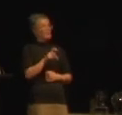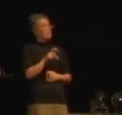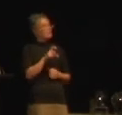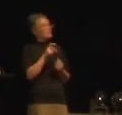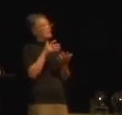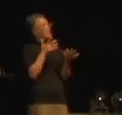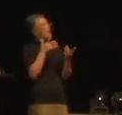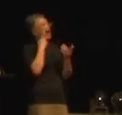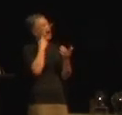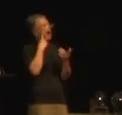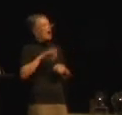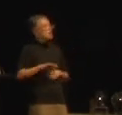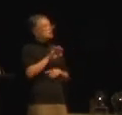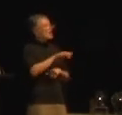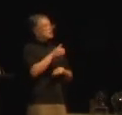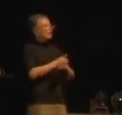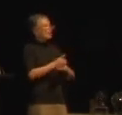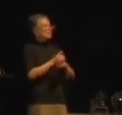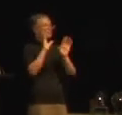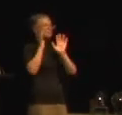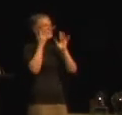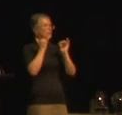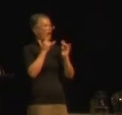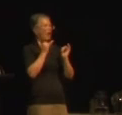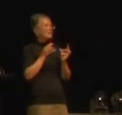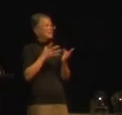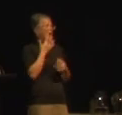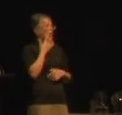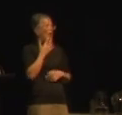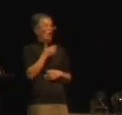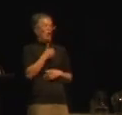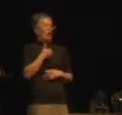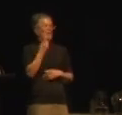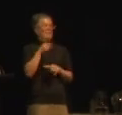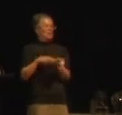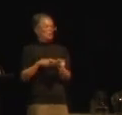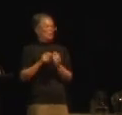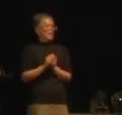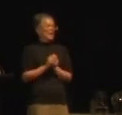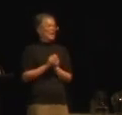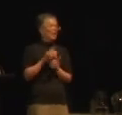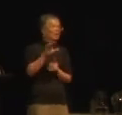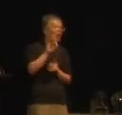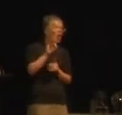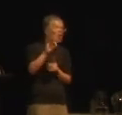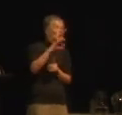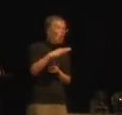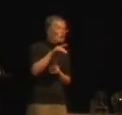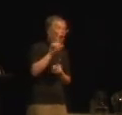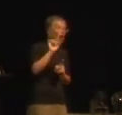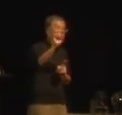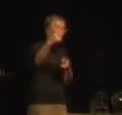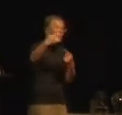Facebook pilot that we're going to begin early next year, we think. One in which we seek donors' permission to collect their